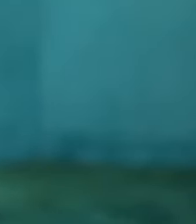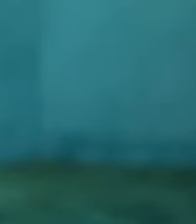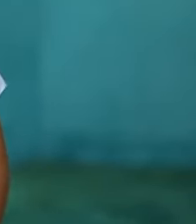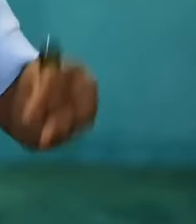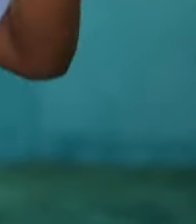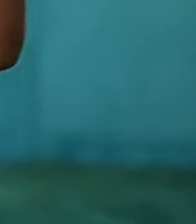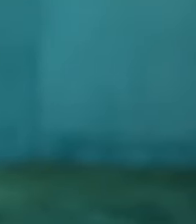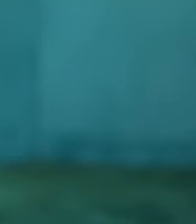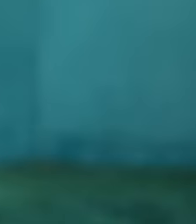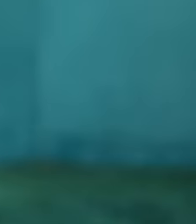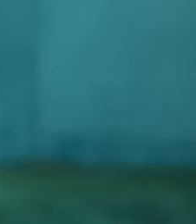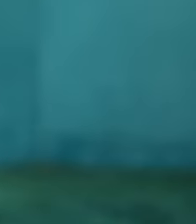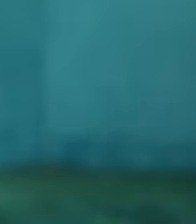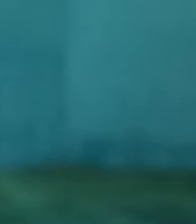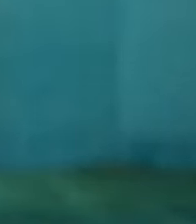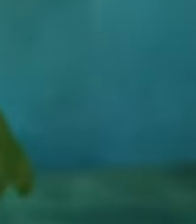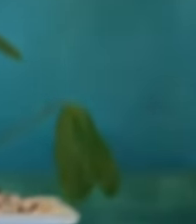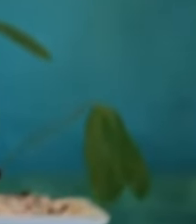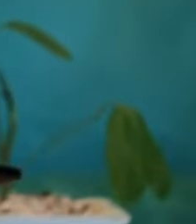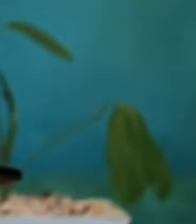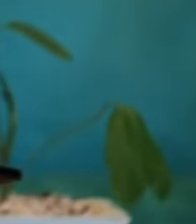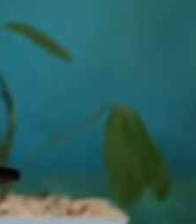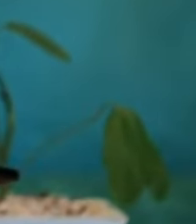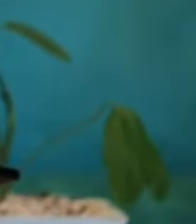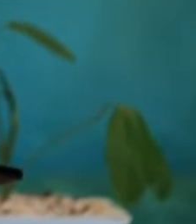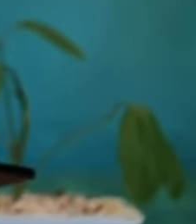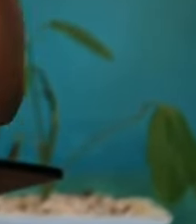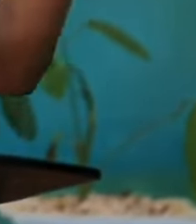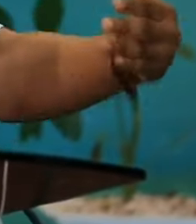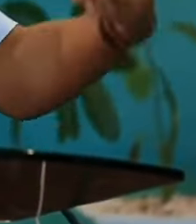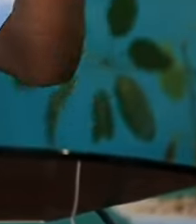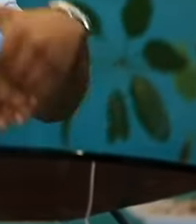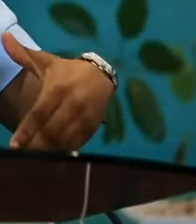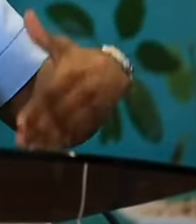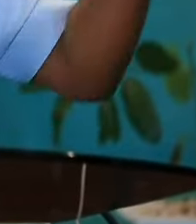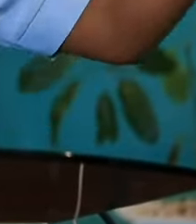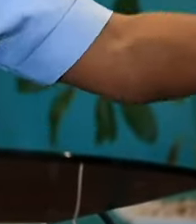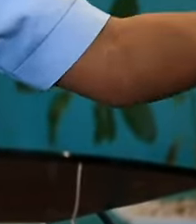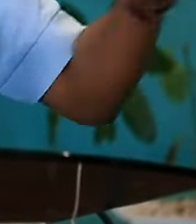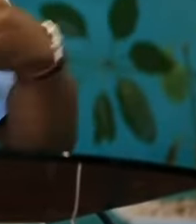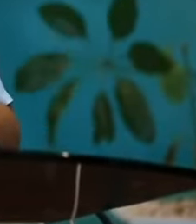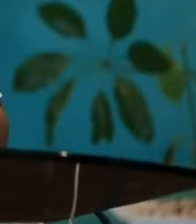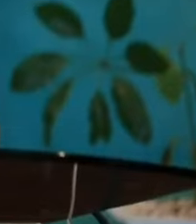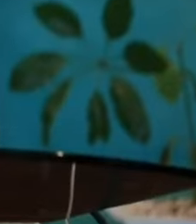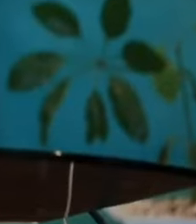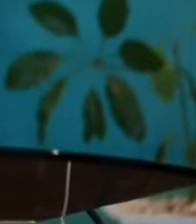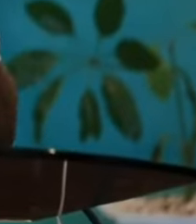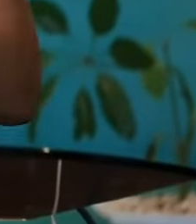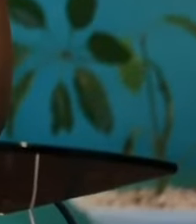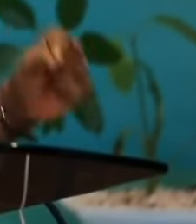clean. If it is a single room, it must be clean. If it is a chamber and hall, it must be